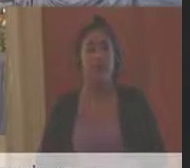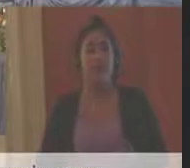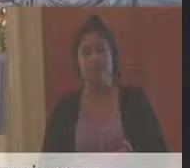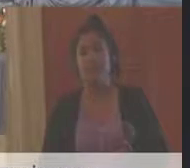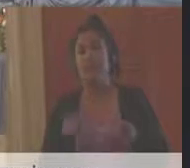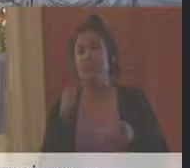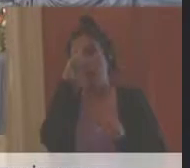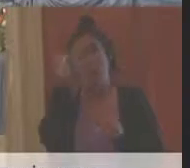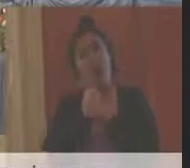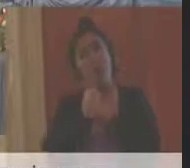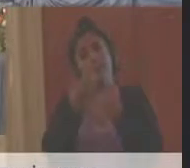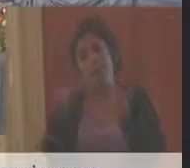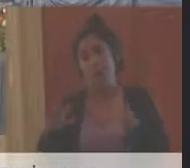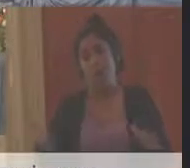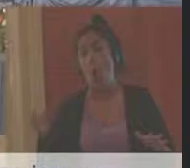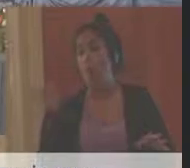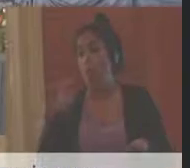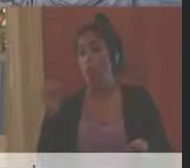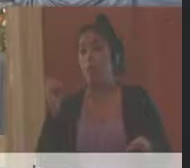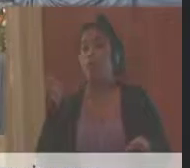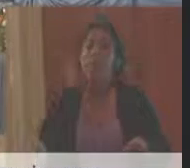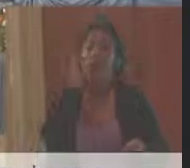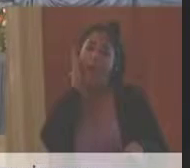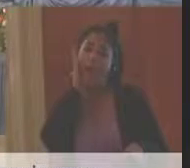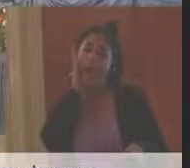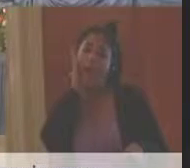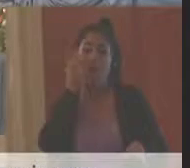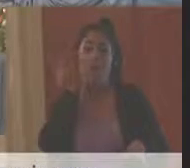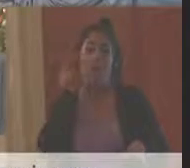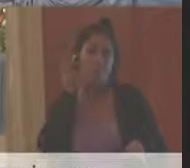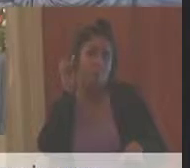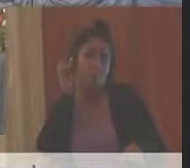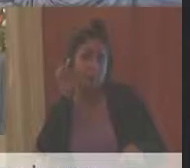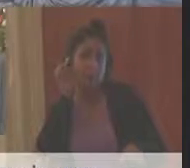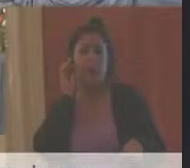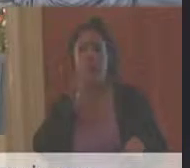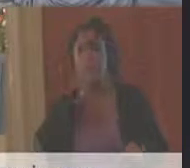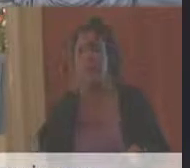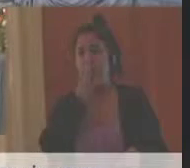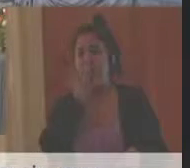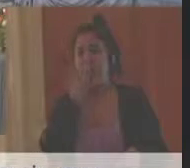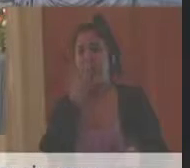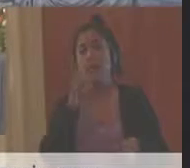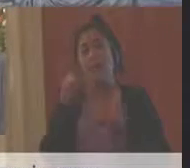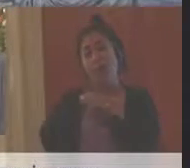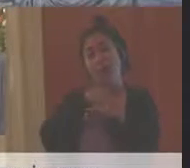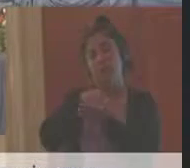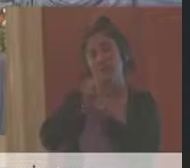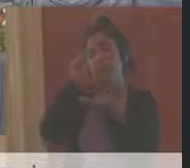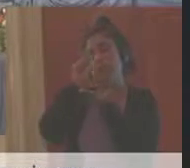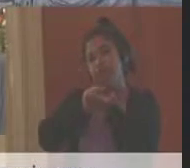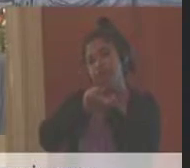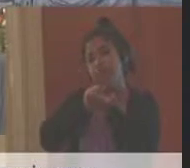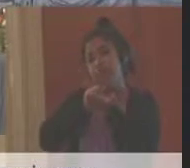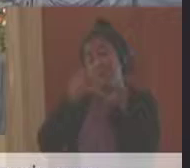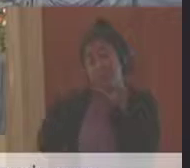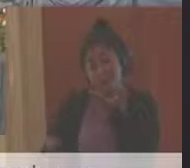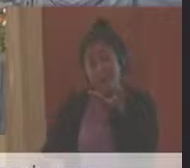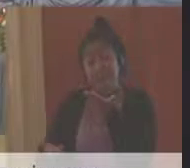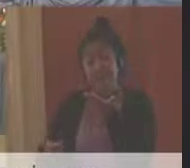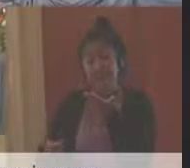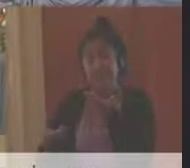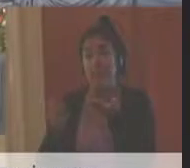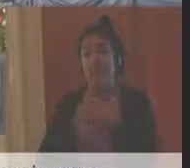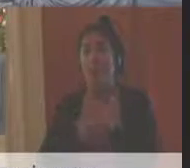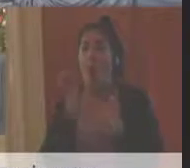an employment, they usually make inferior salaries to those of men. And this gender discrimination ensures that